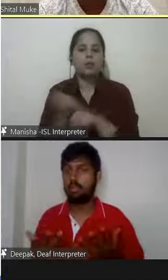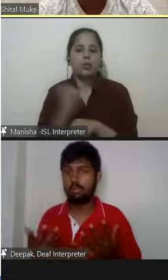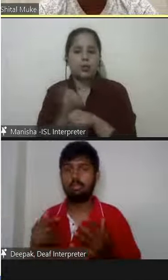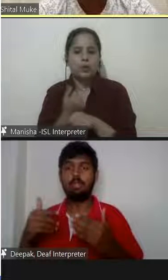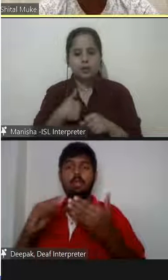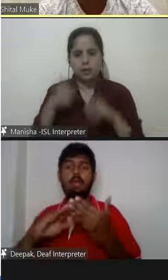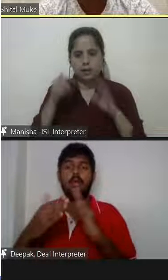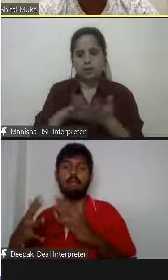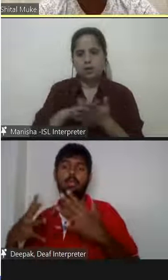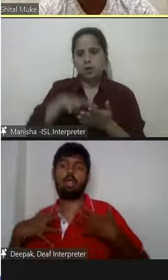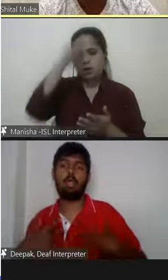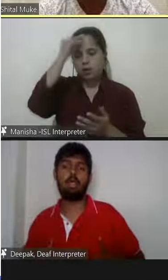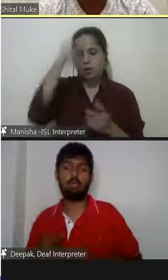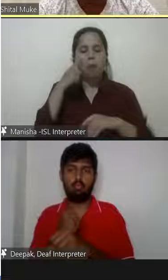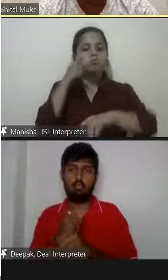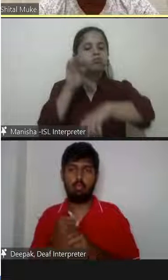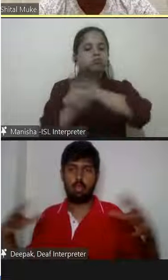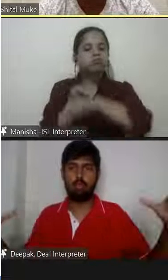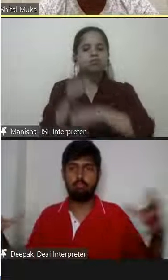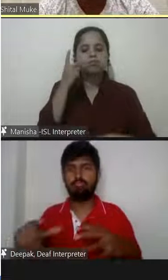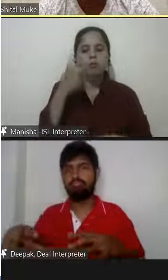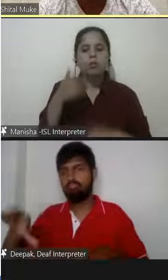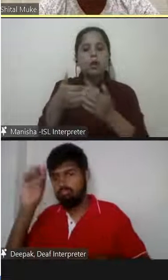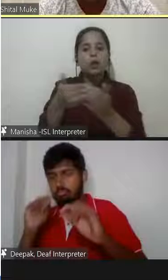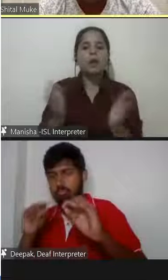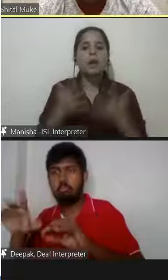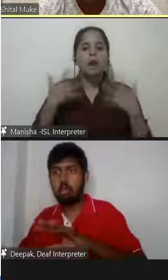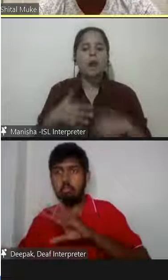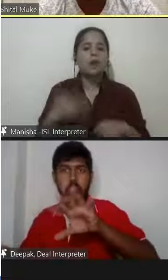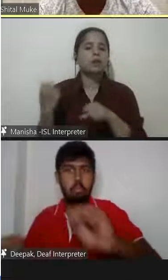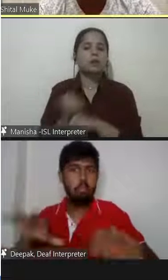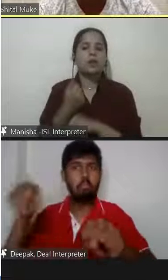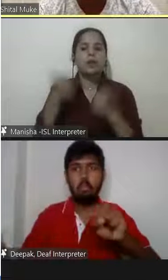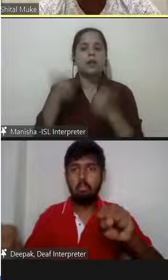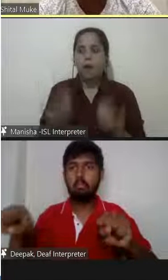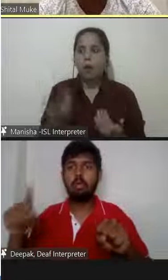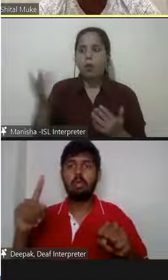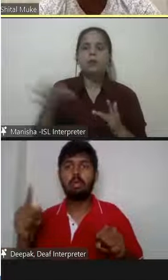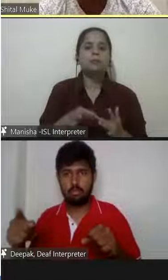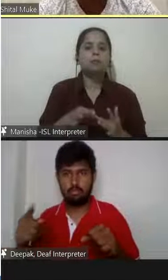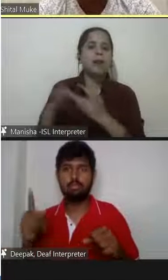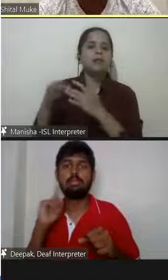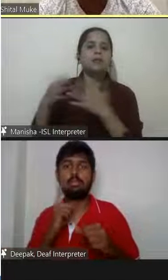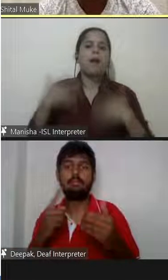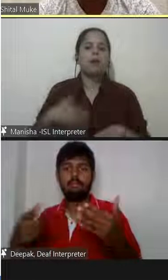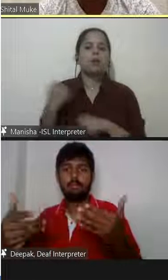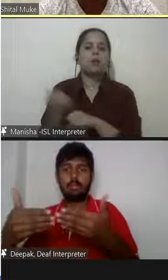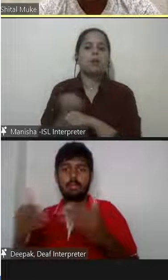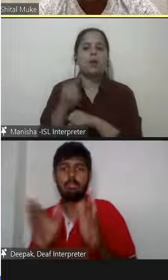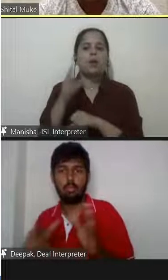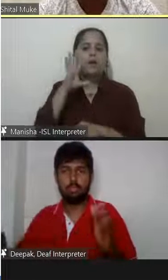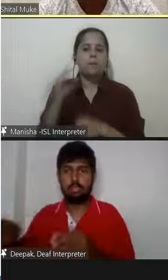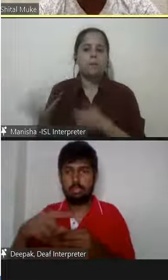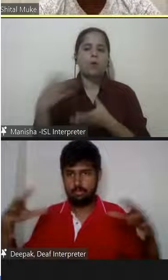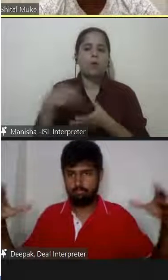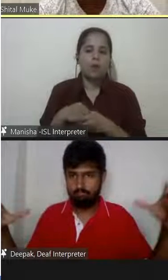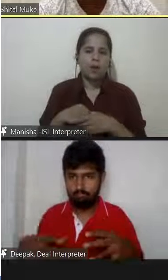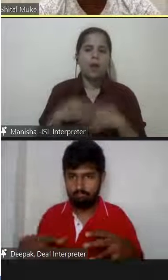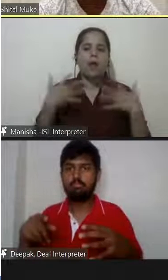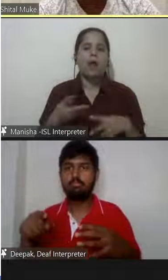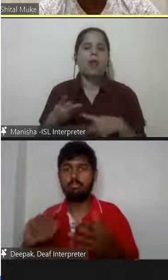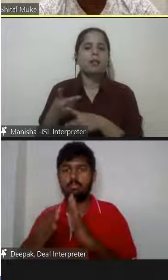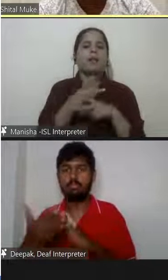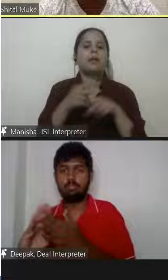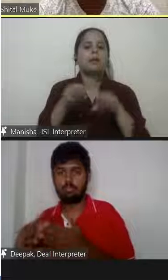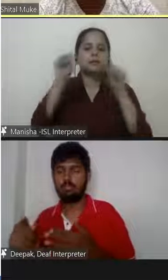learned and identified that the community health workers or non-specialist health workers are very important part of the healthcare system, who